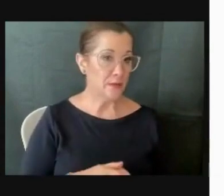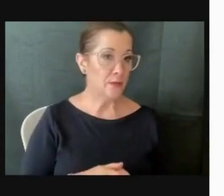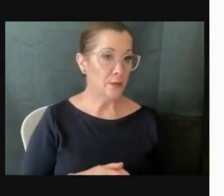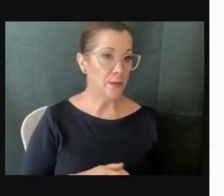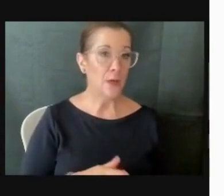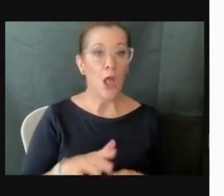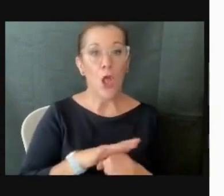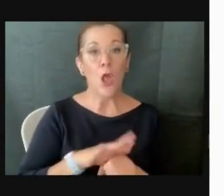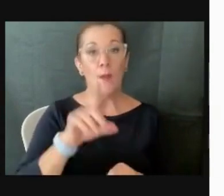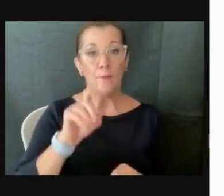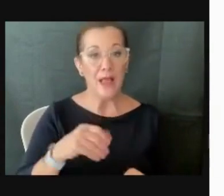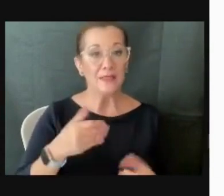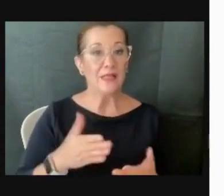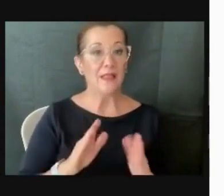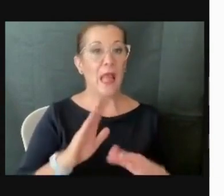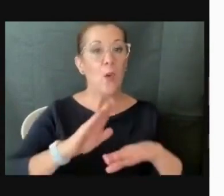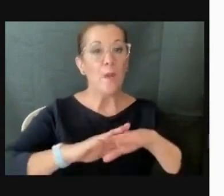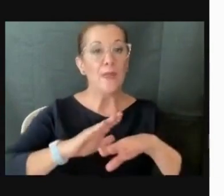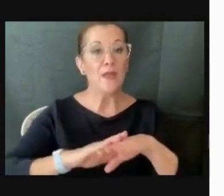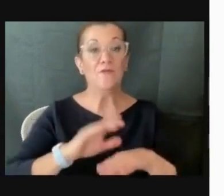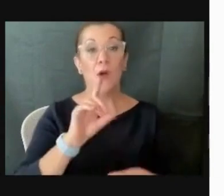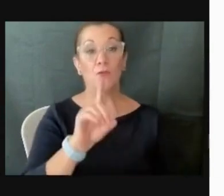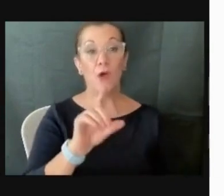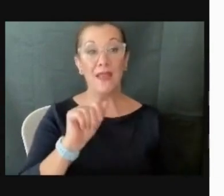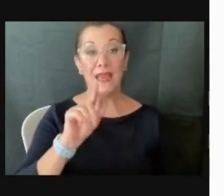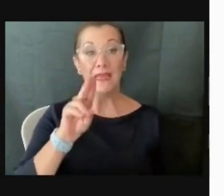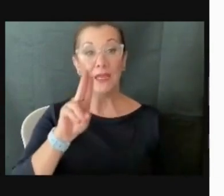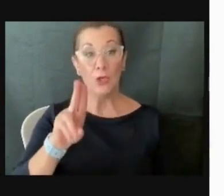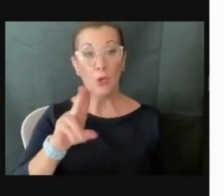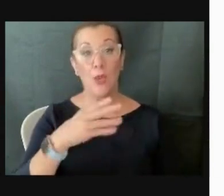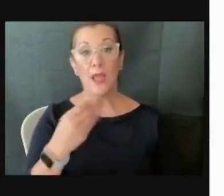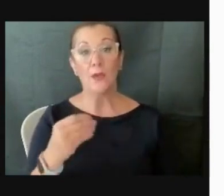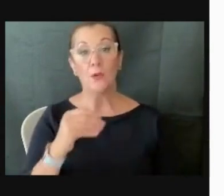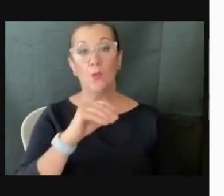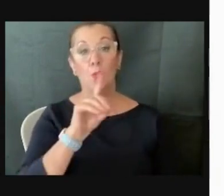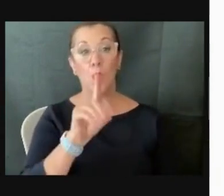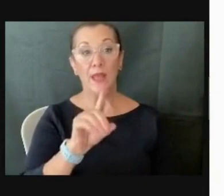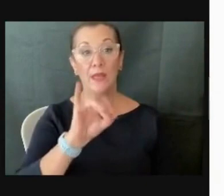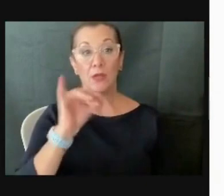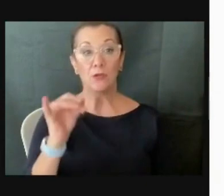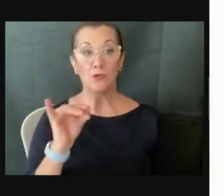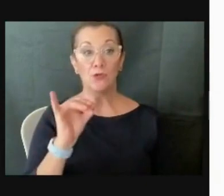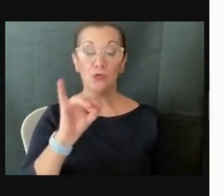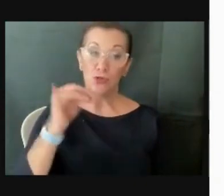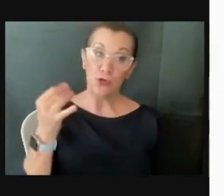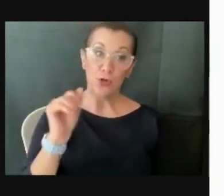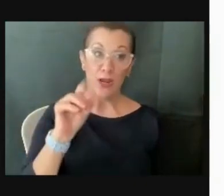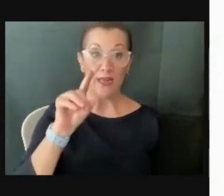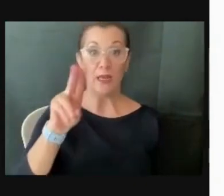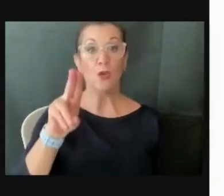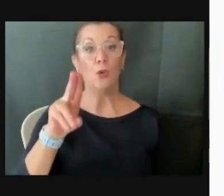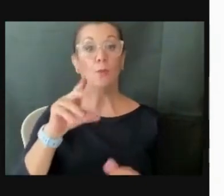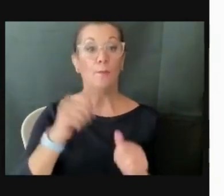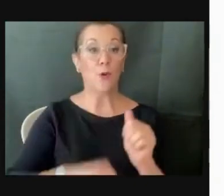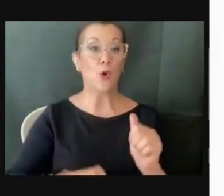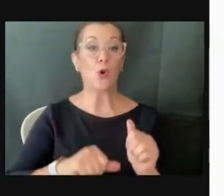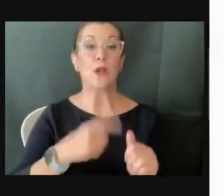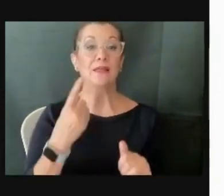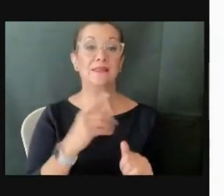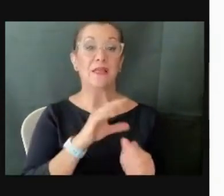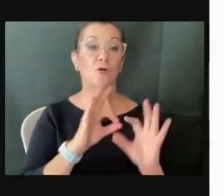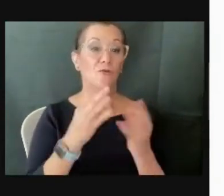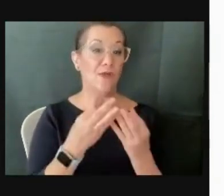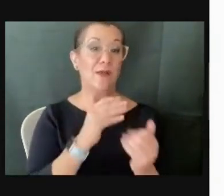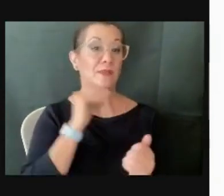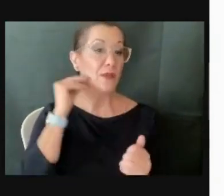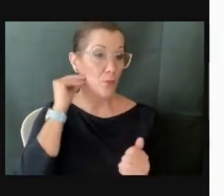locally, they have to allow a minimum of one ADU and one junior ADU per single family residence property. So you can build an ADU